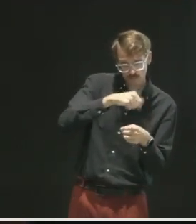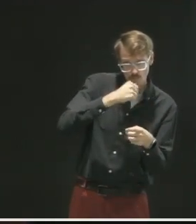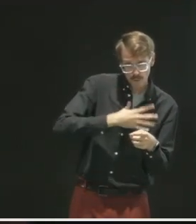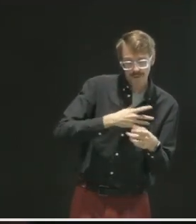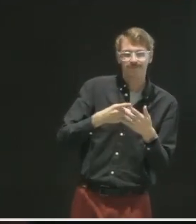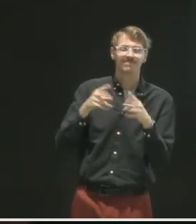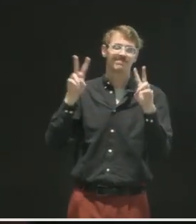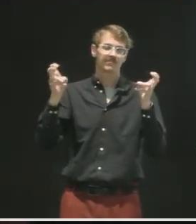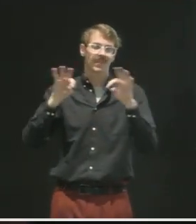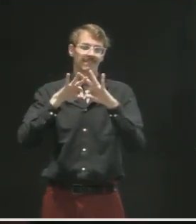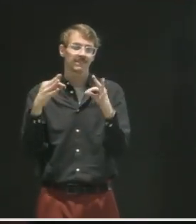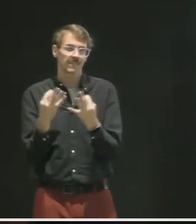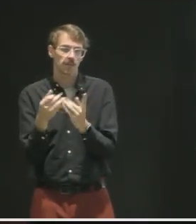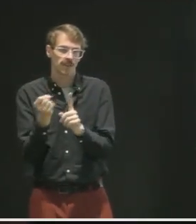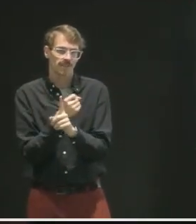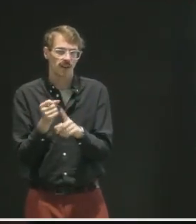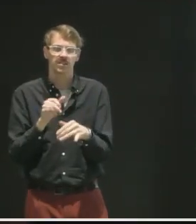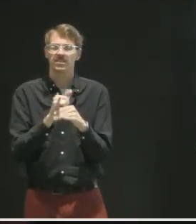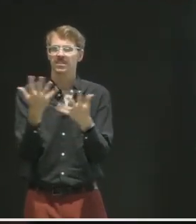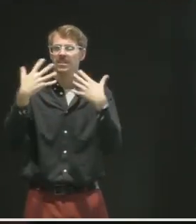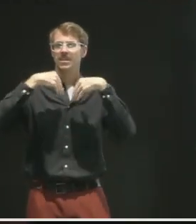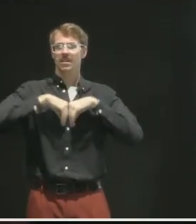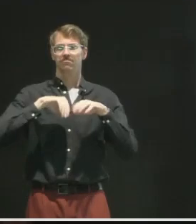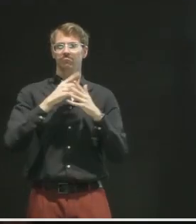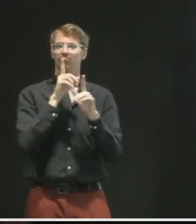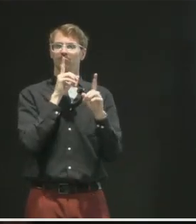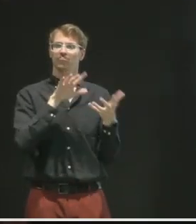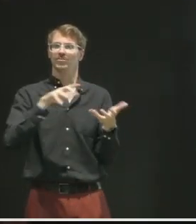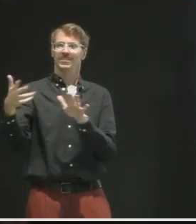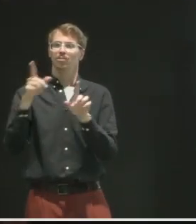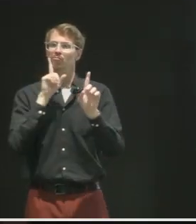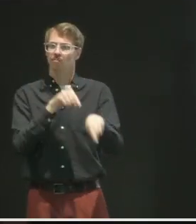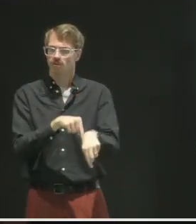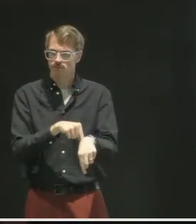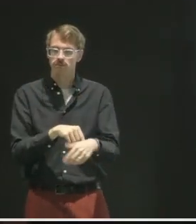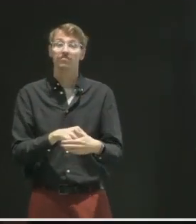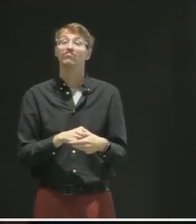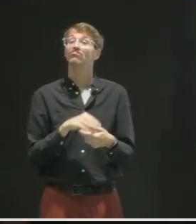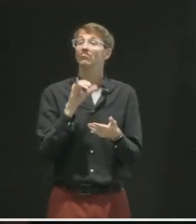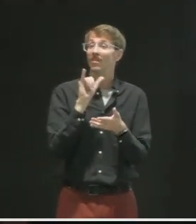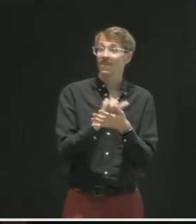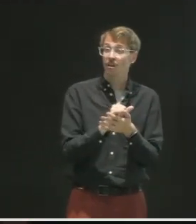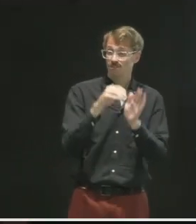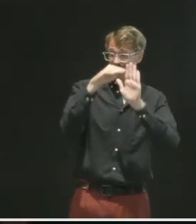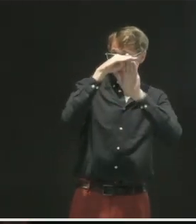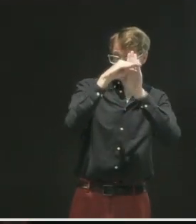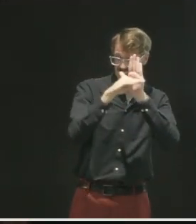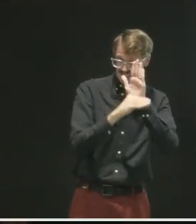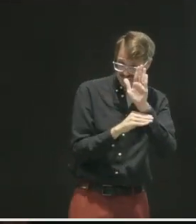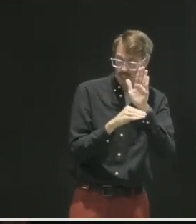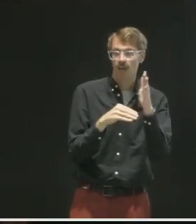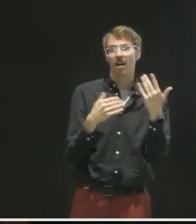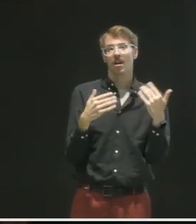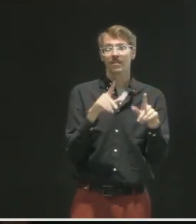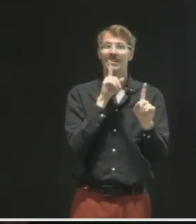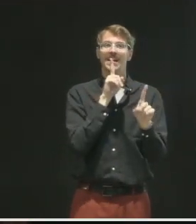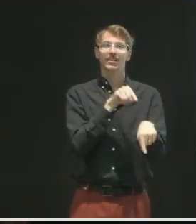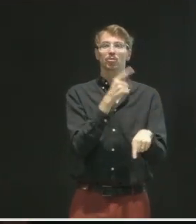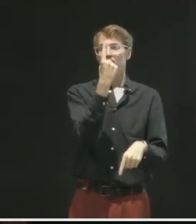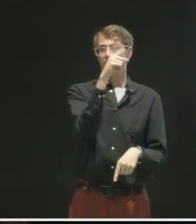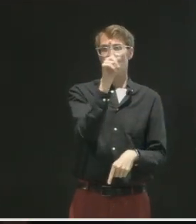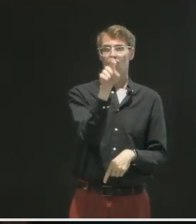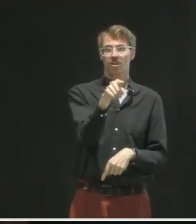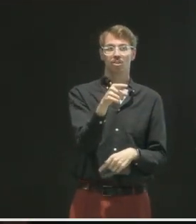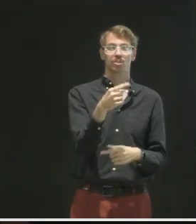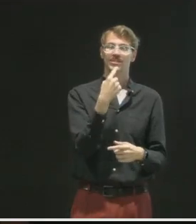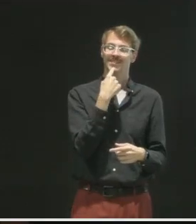into disaster risk management. And this guideline, I remember I said as earlier, it's a practical question of, well, we say we have to